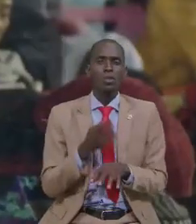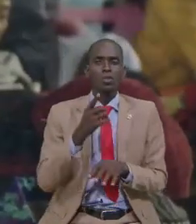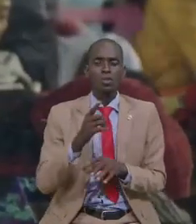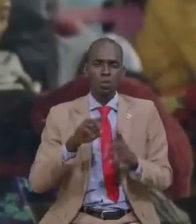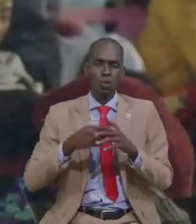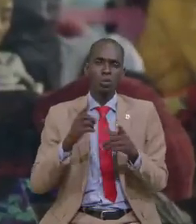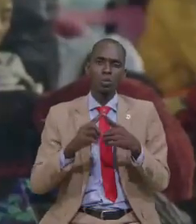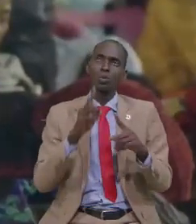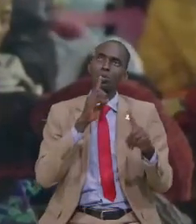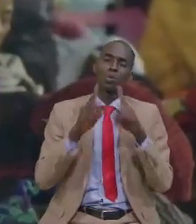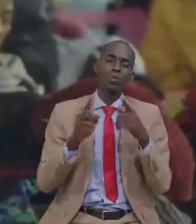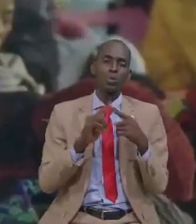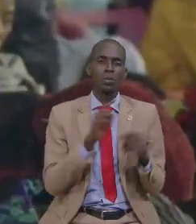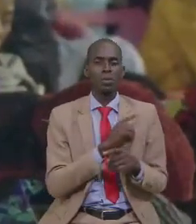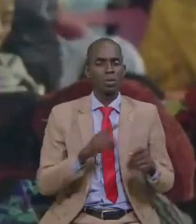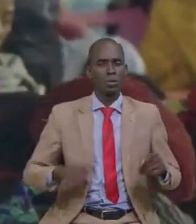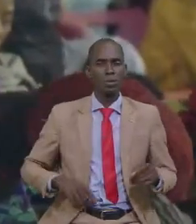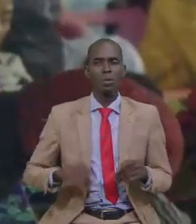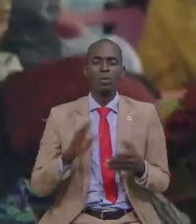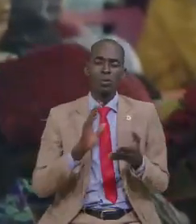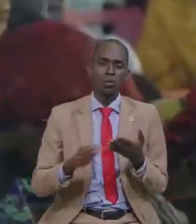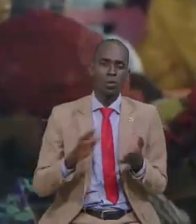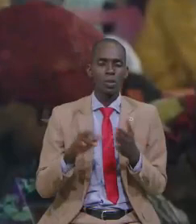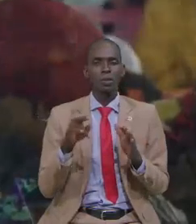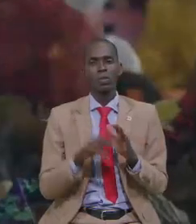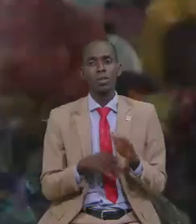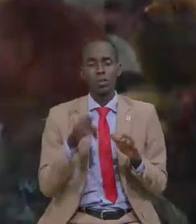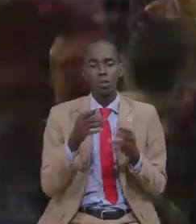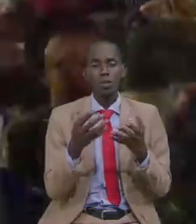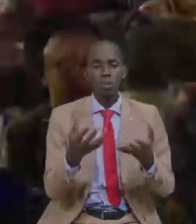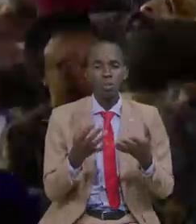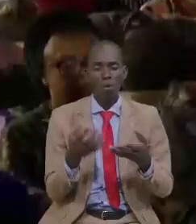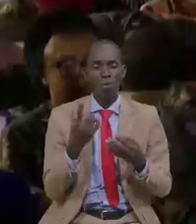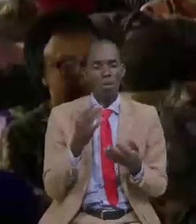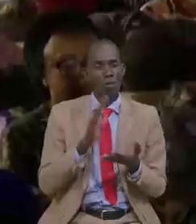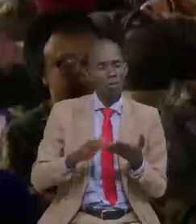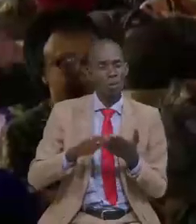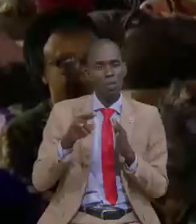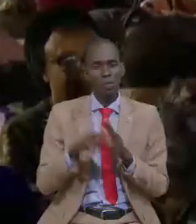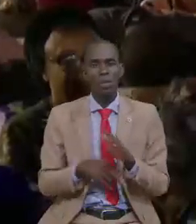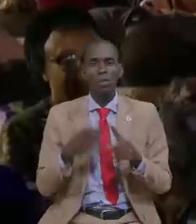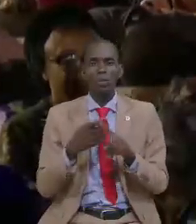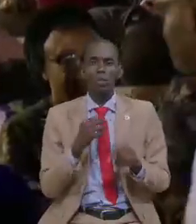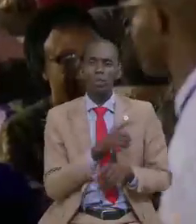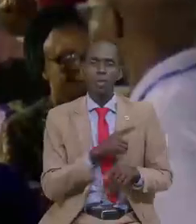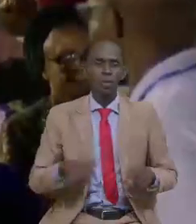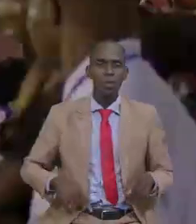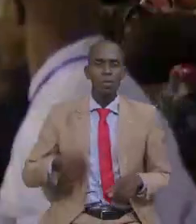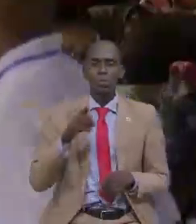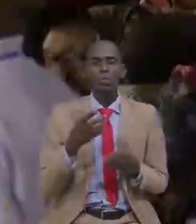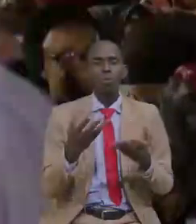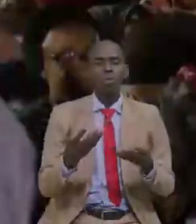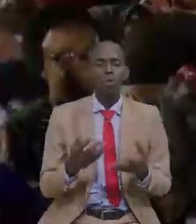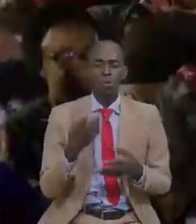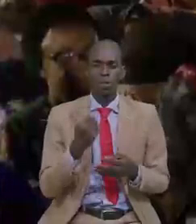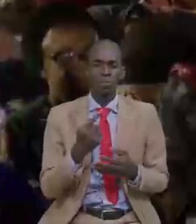the forgiveness, you desire the forgiveness from the Lord. And you want the condemnation and the